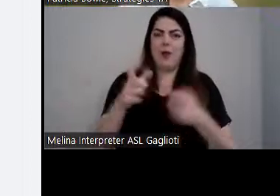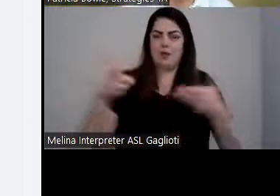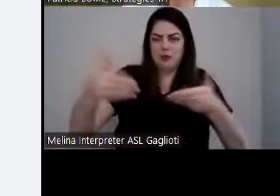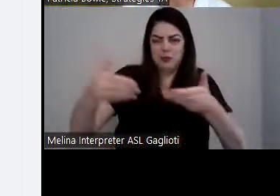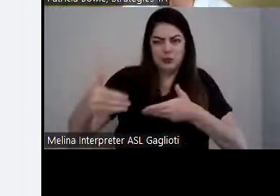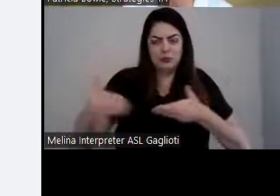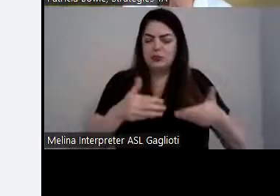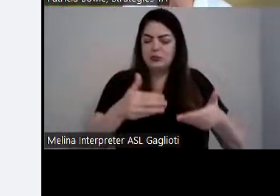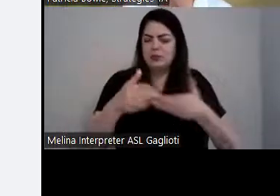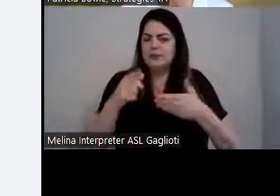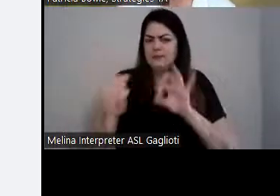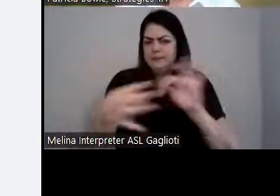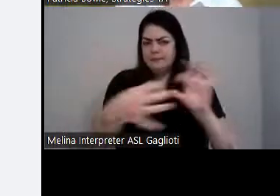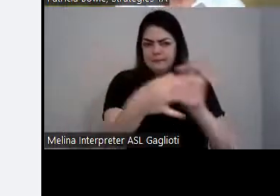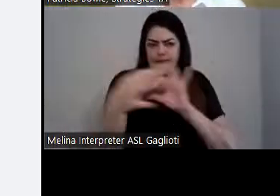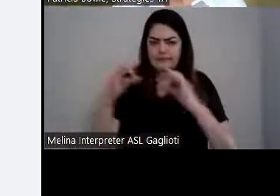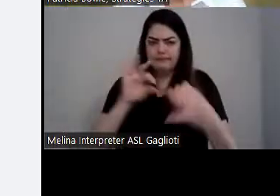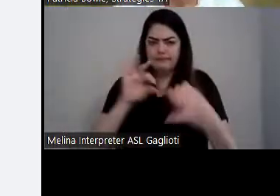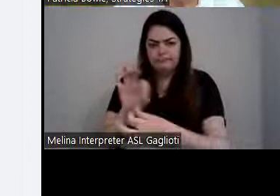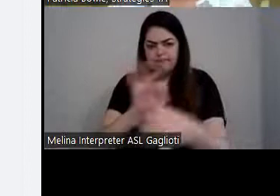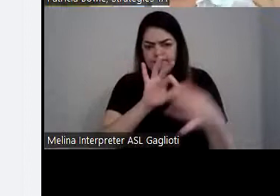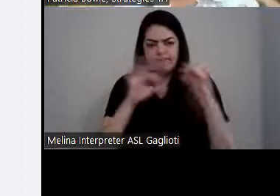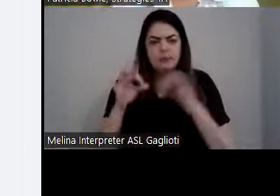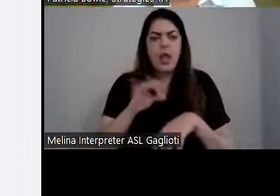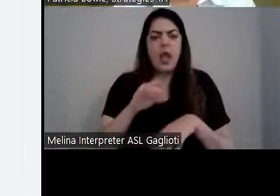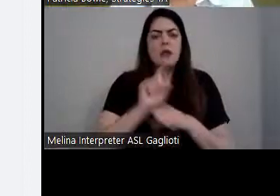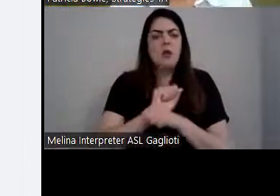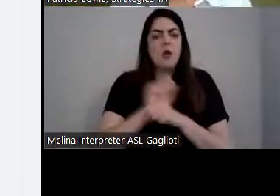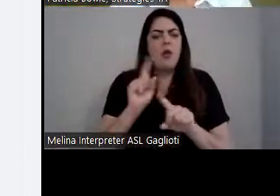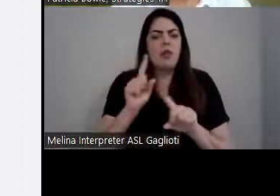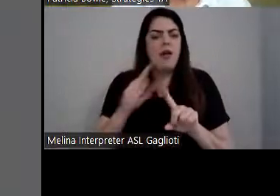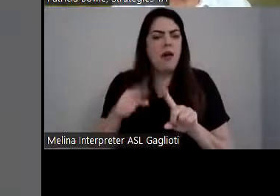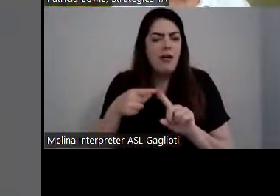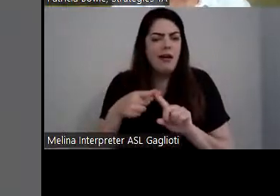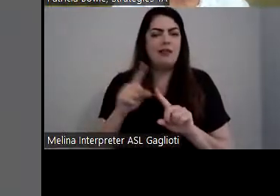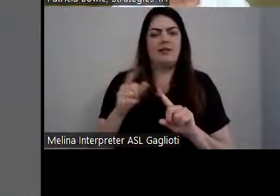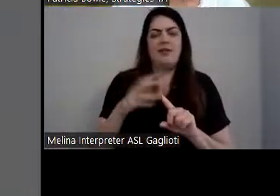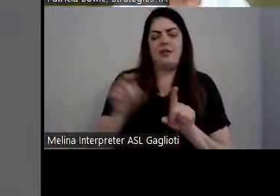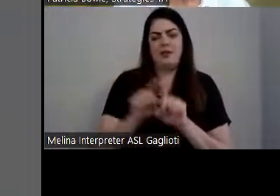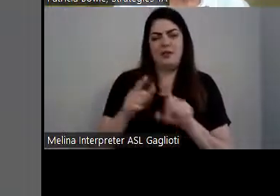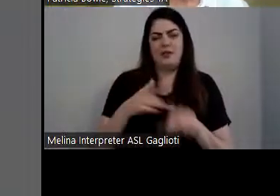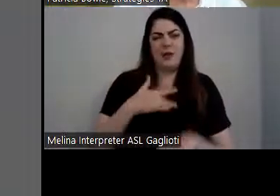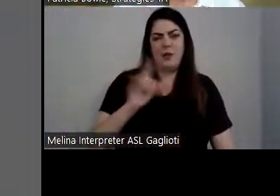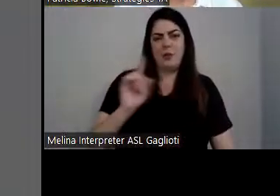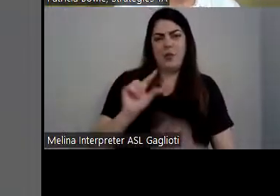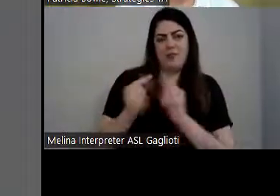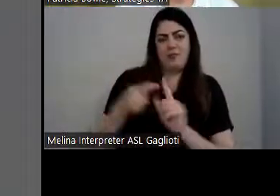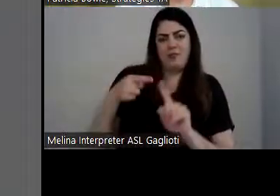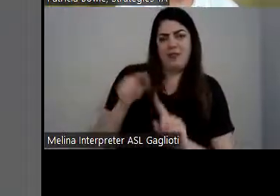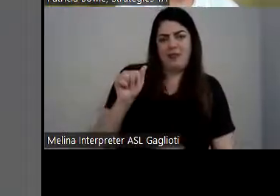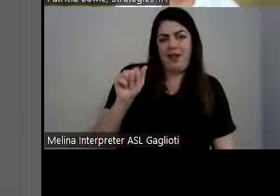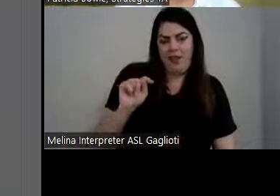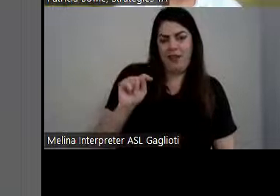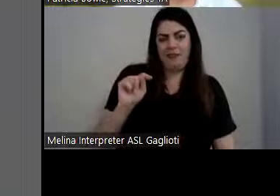of where do they actually feel they are or feel that the group is at in terms of its